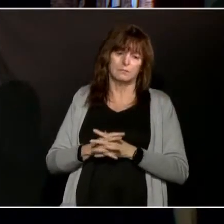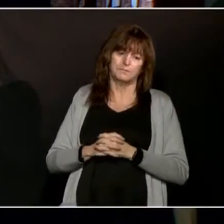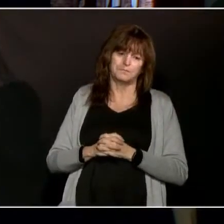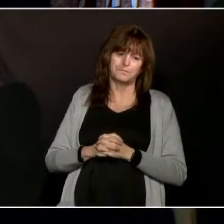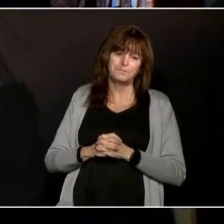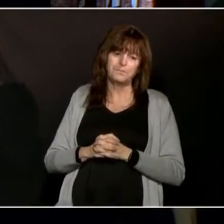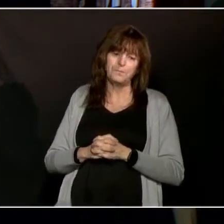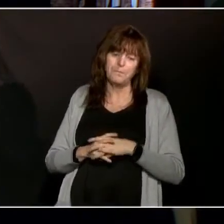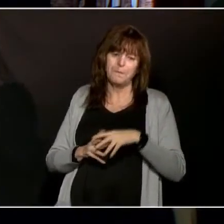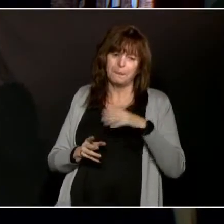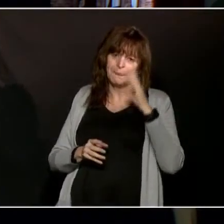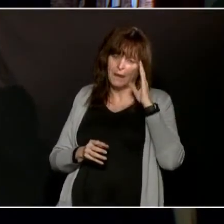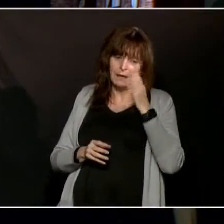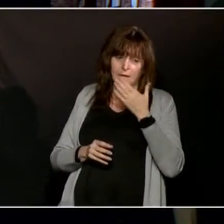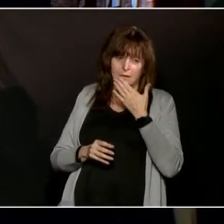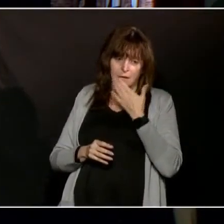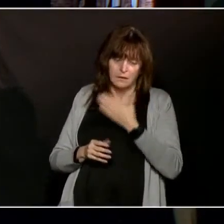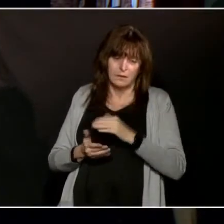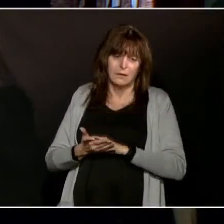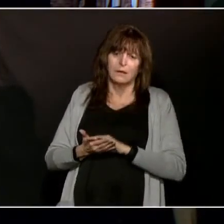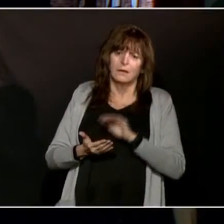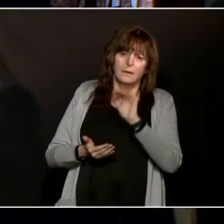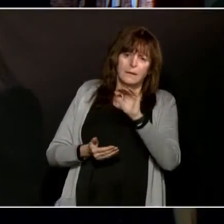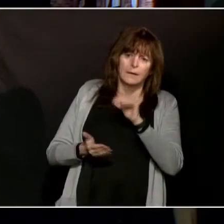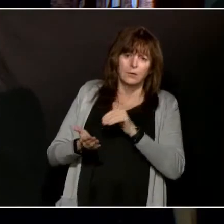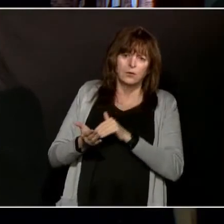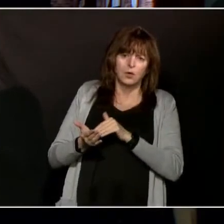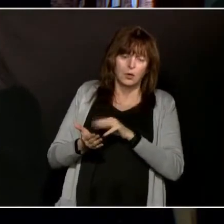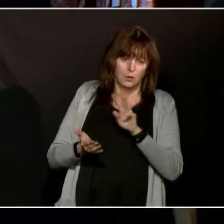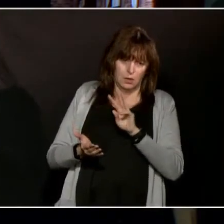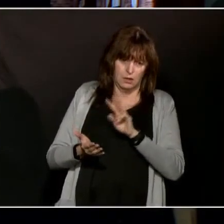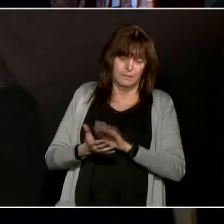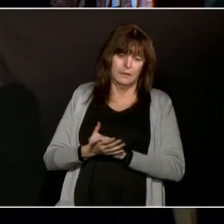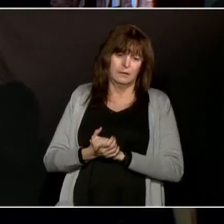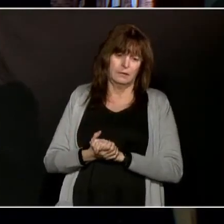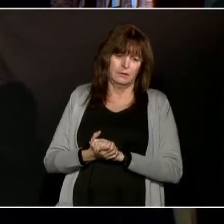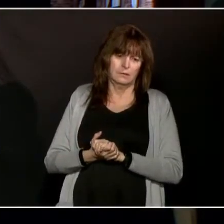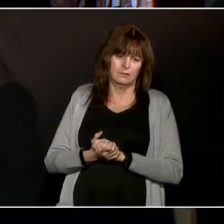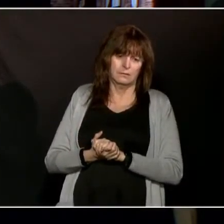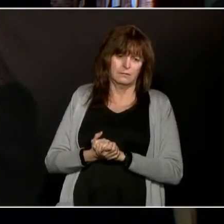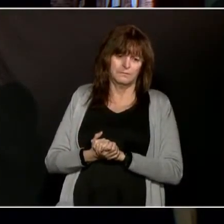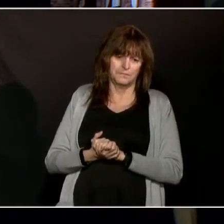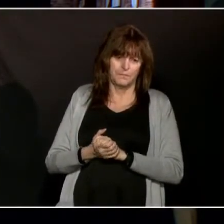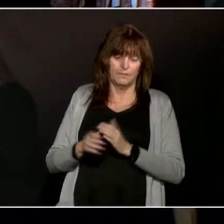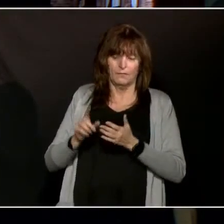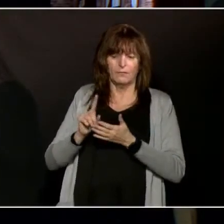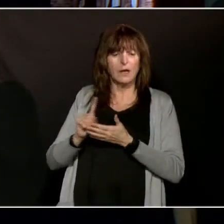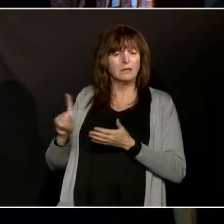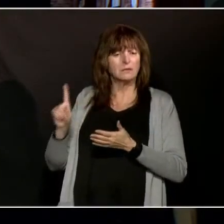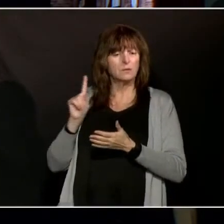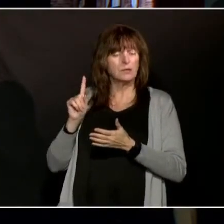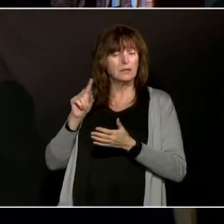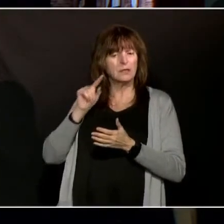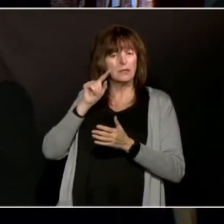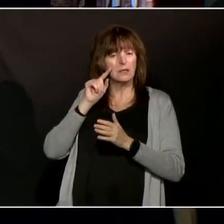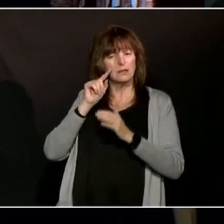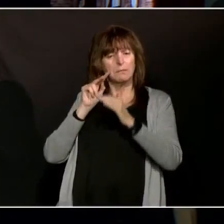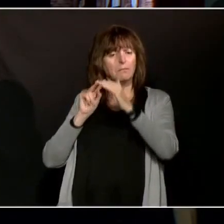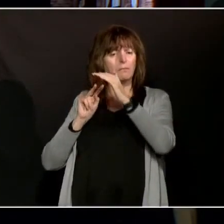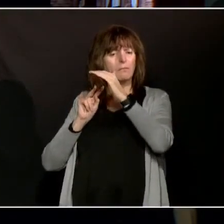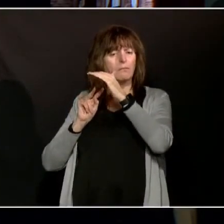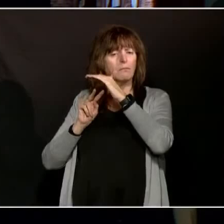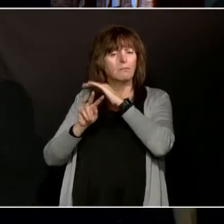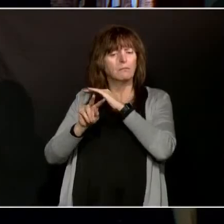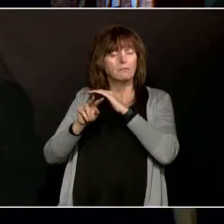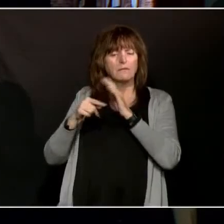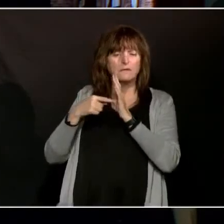question is for Dr. Williams. At the modeling briefing last week, Dr. Brown said that Ontario's effective reproduction number should